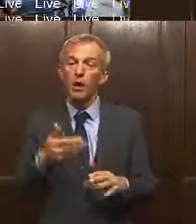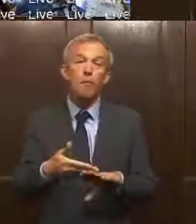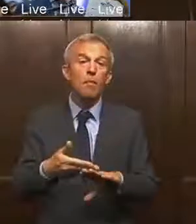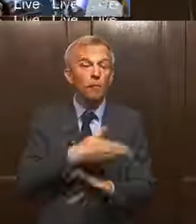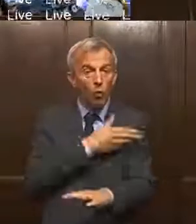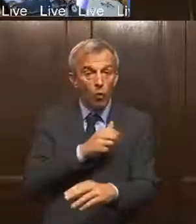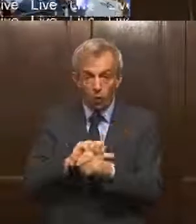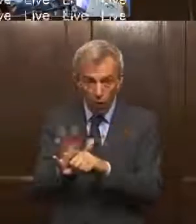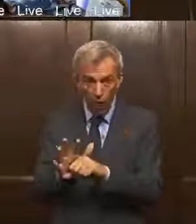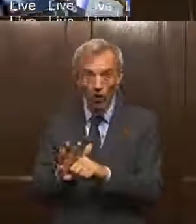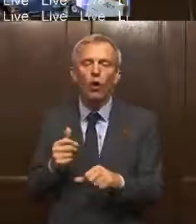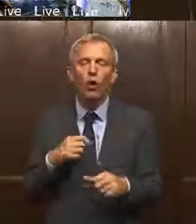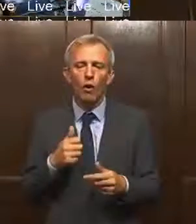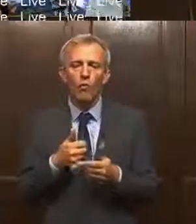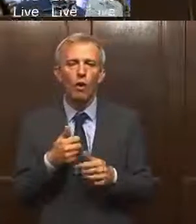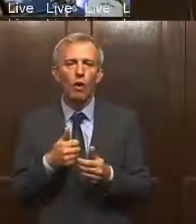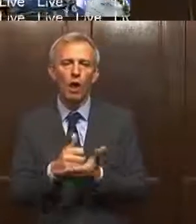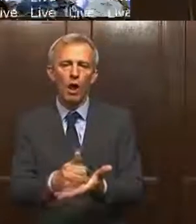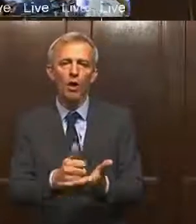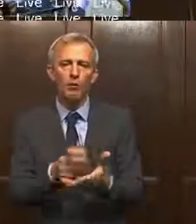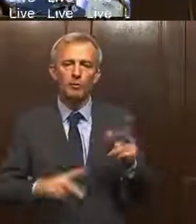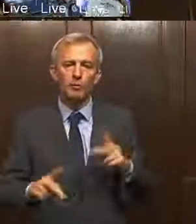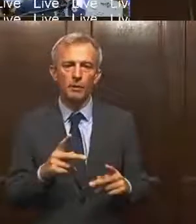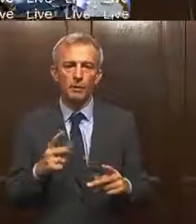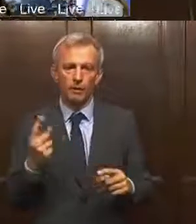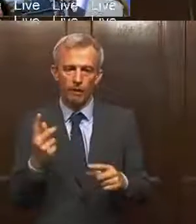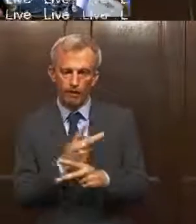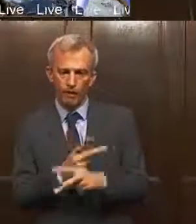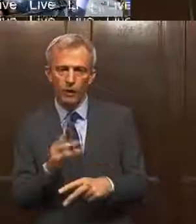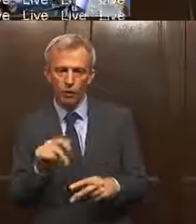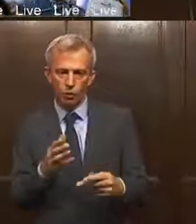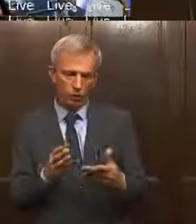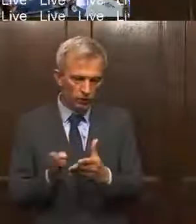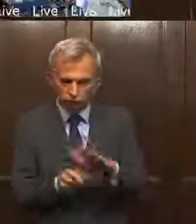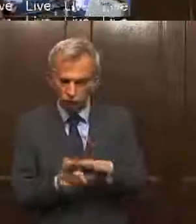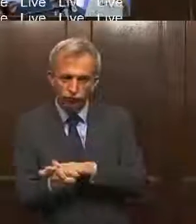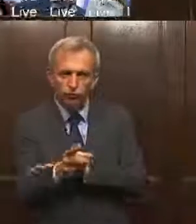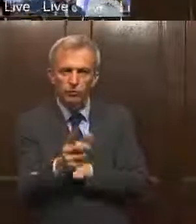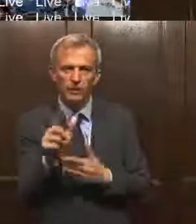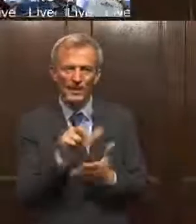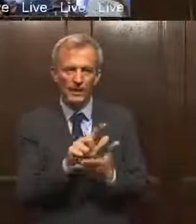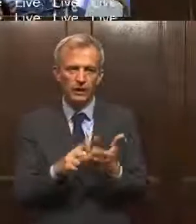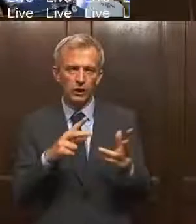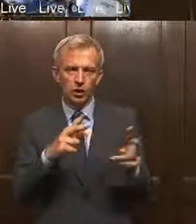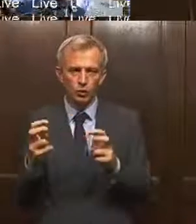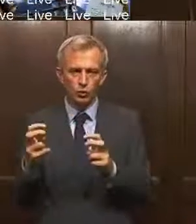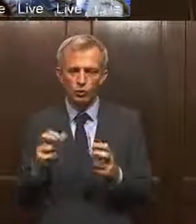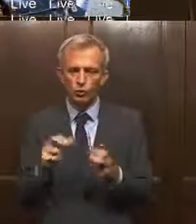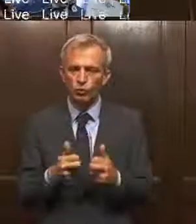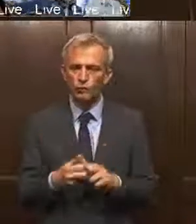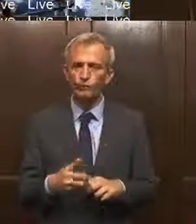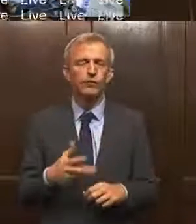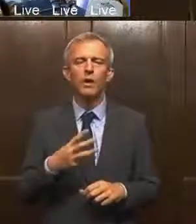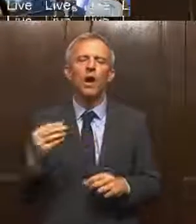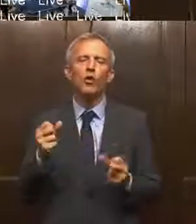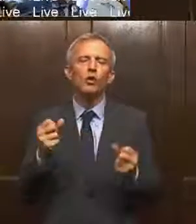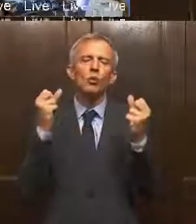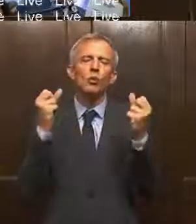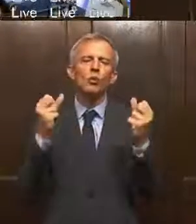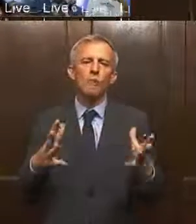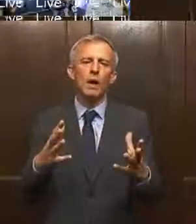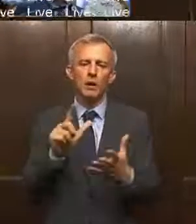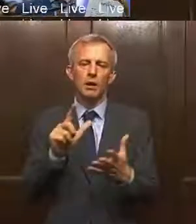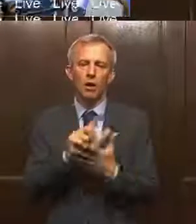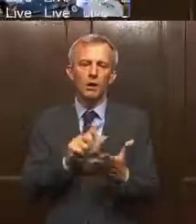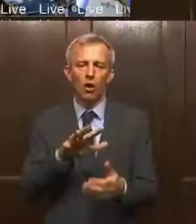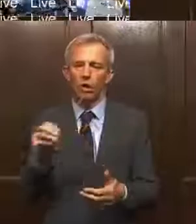average Angelenos navigate legal issues. And we're grateful to so many law firms who have joined us as well, too many to name here